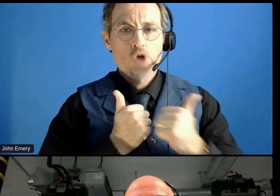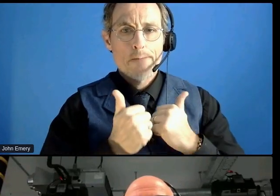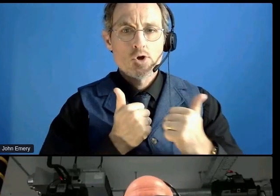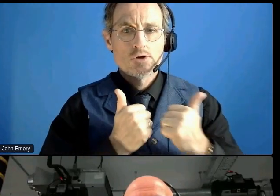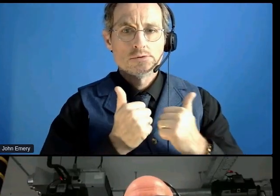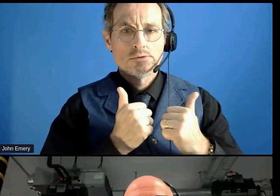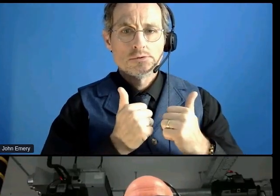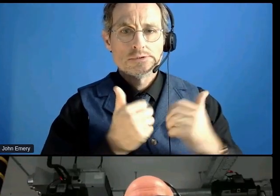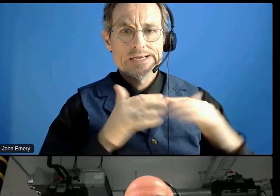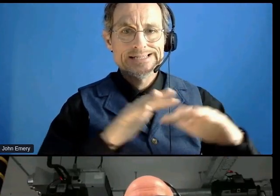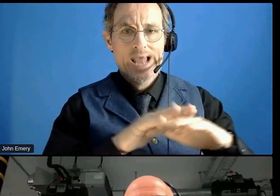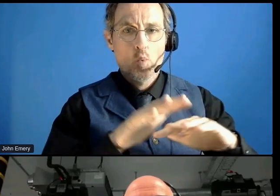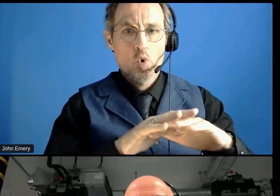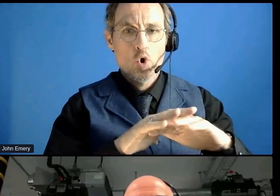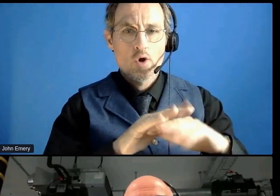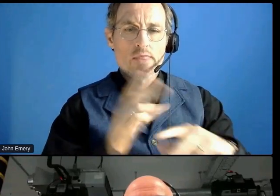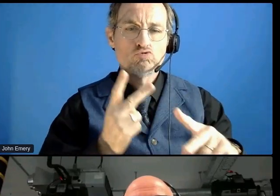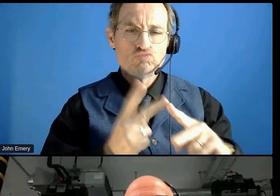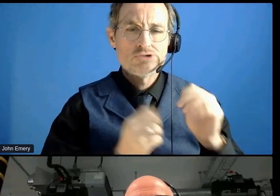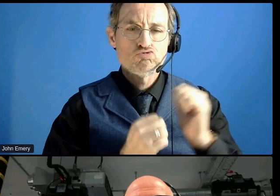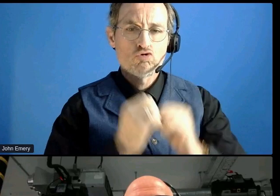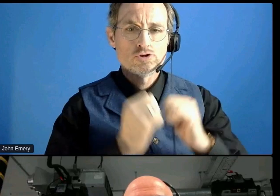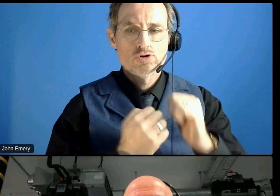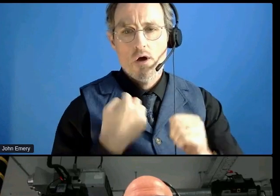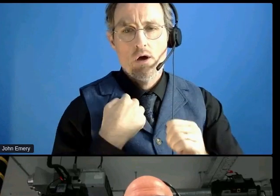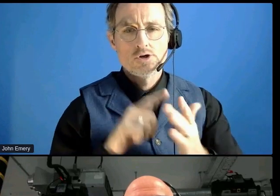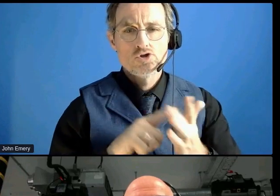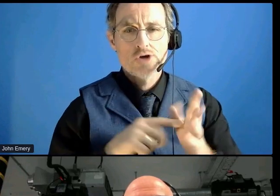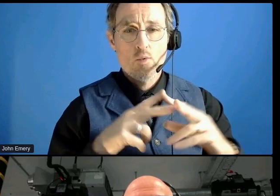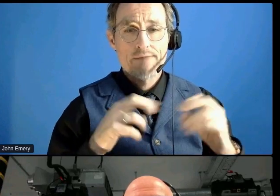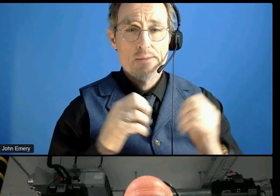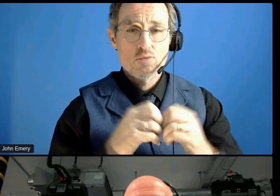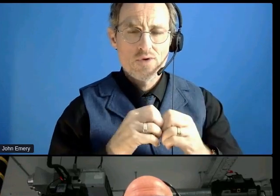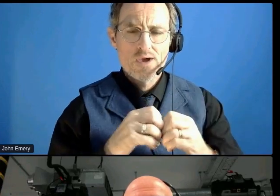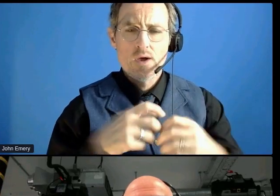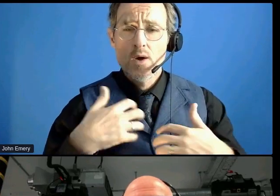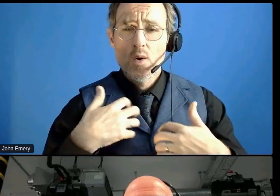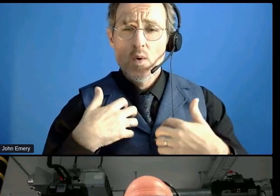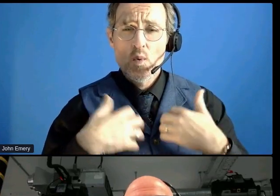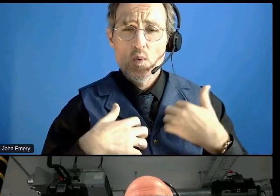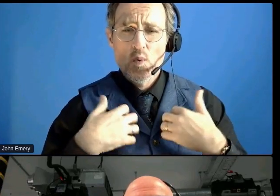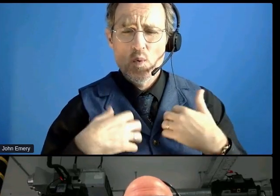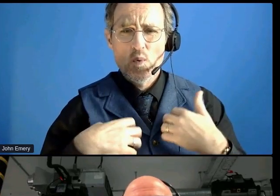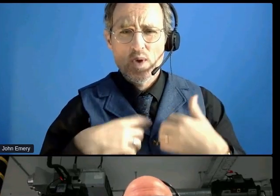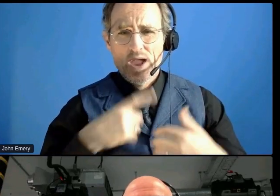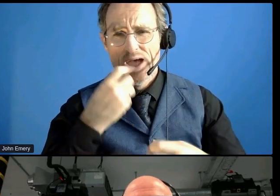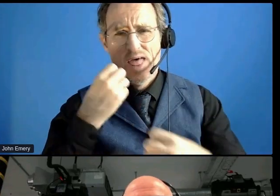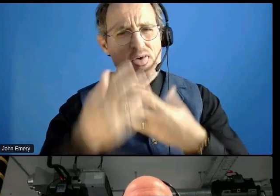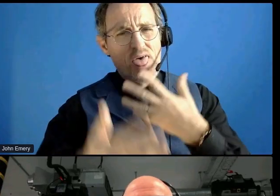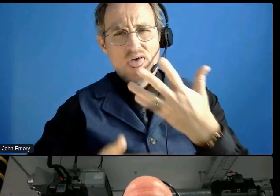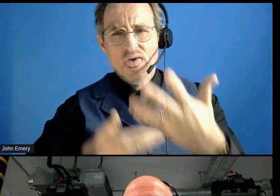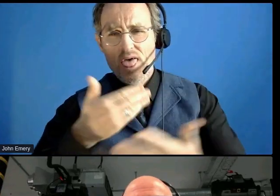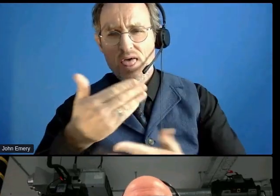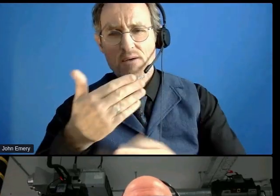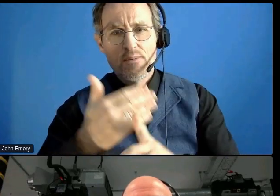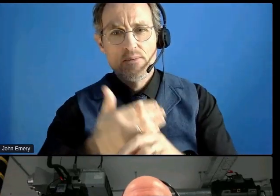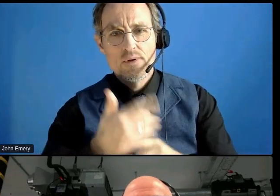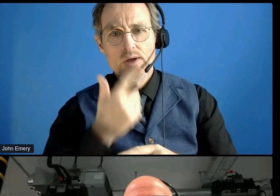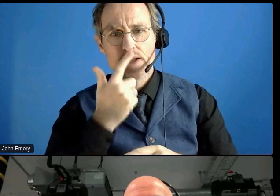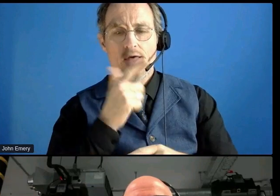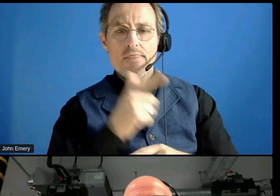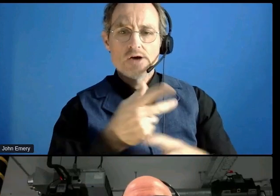it's really good to take that whole picture, because as you say, there are going to be weak links in there, and to some extent the legislation is there. And